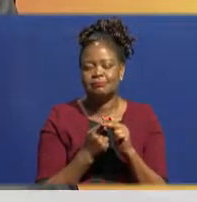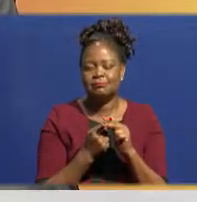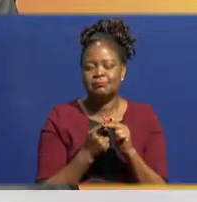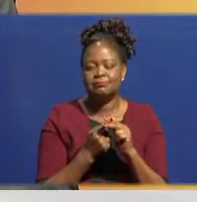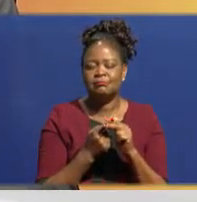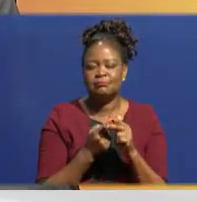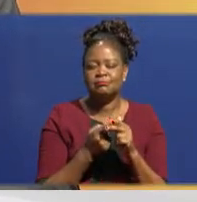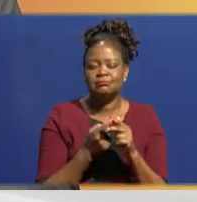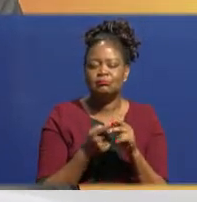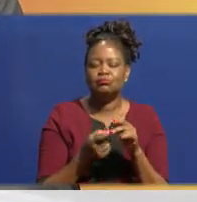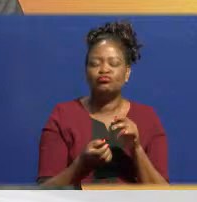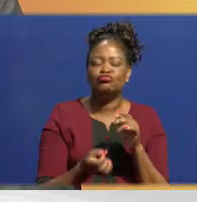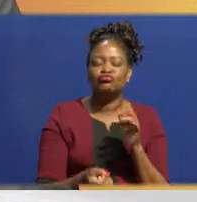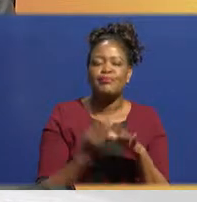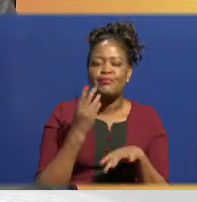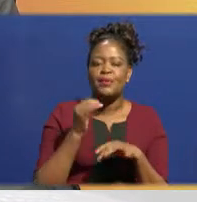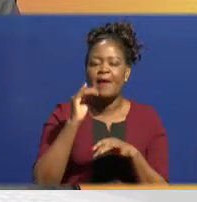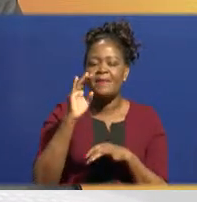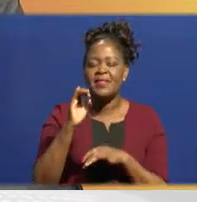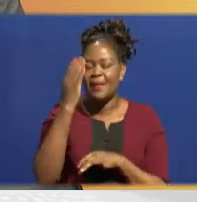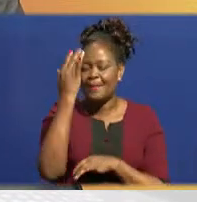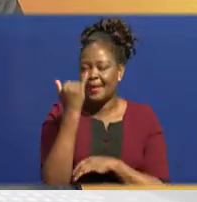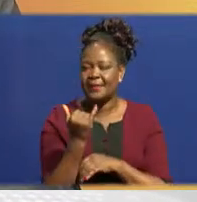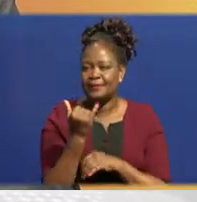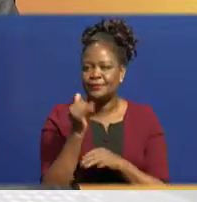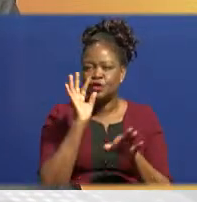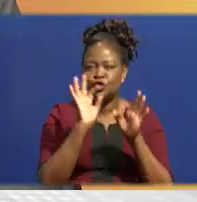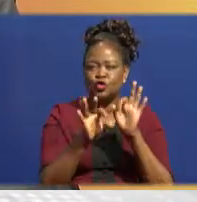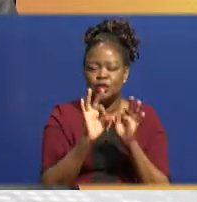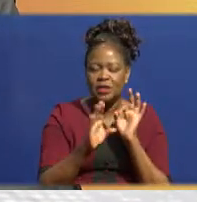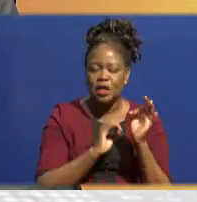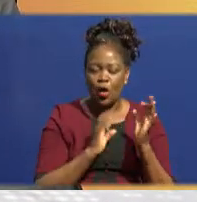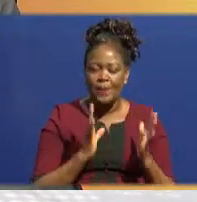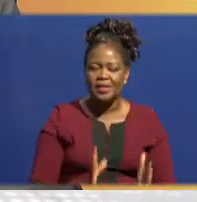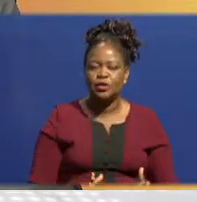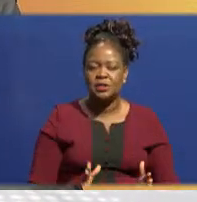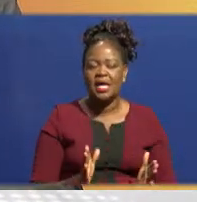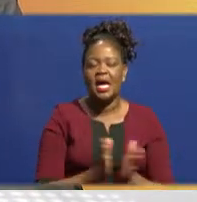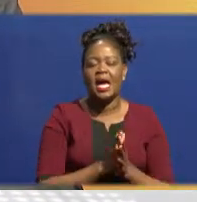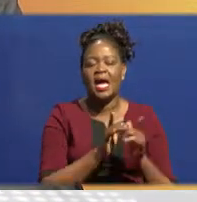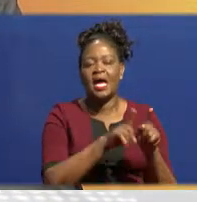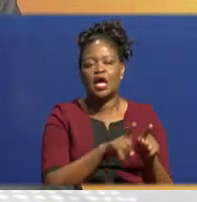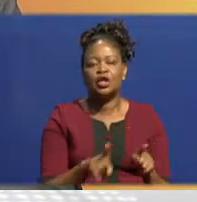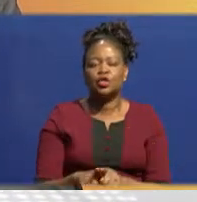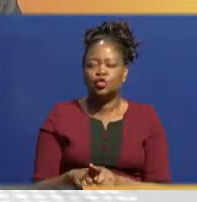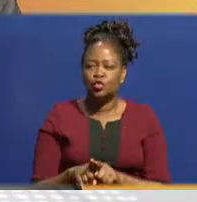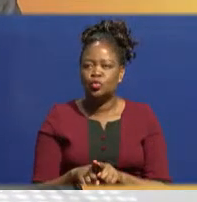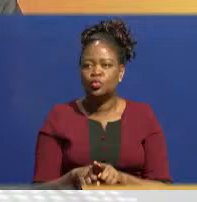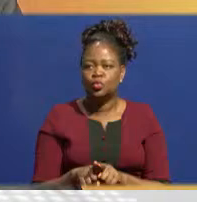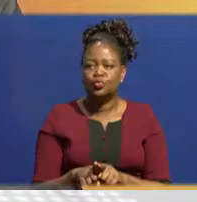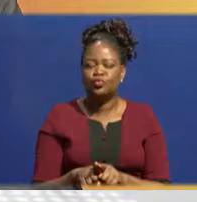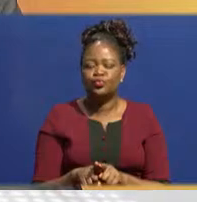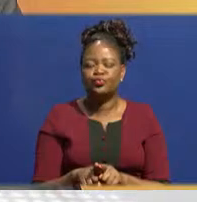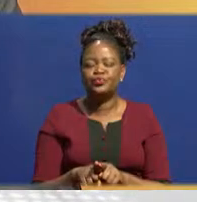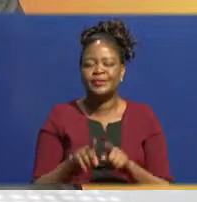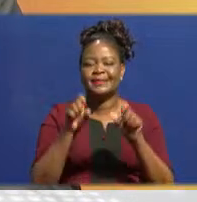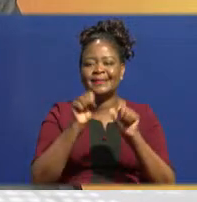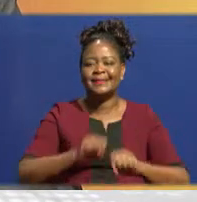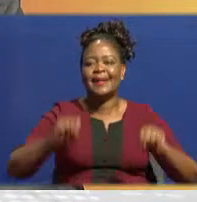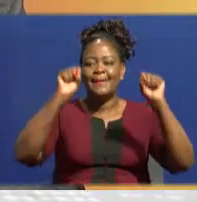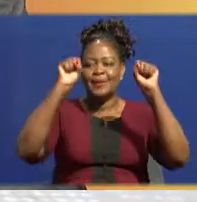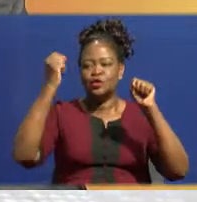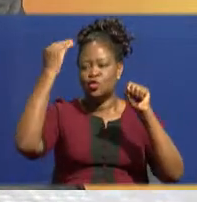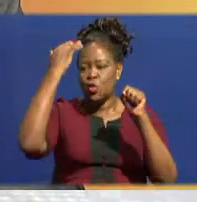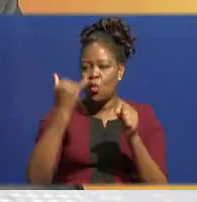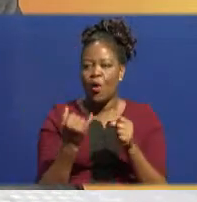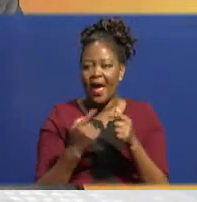constituting the IEBC by choosing the commissioners and also the chairperson. Mm-hmm. So that